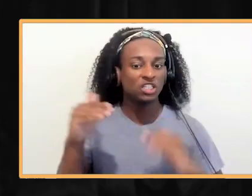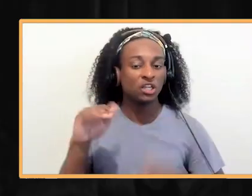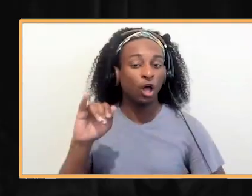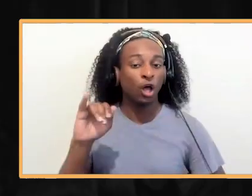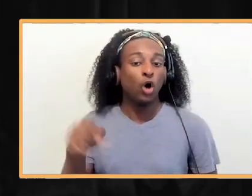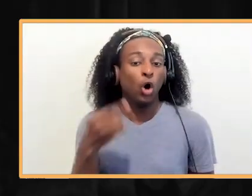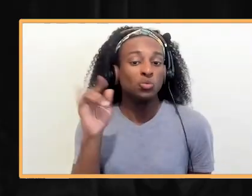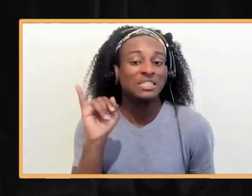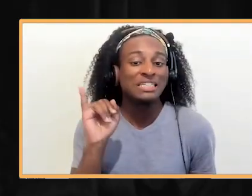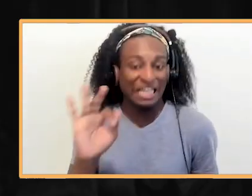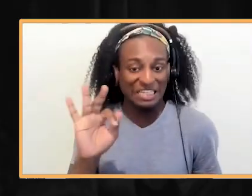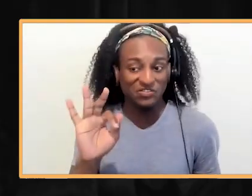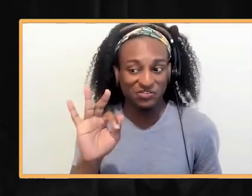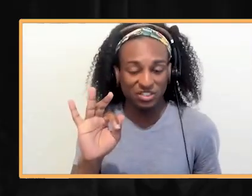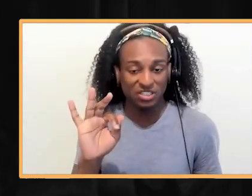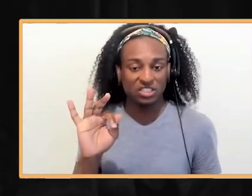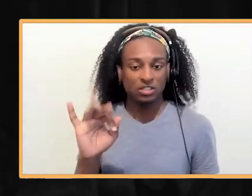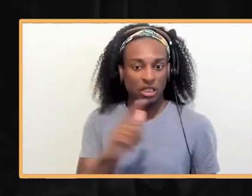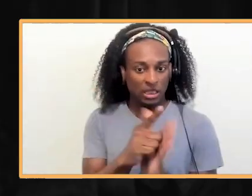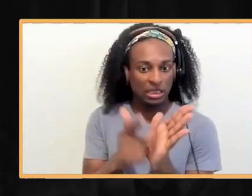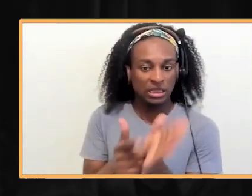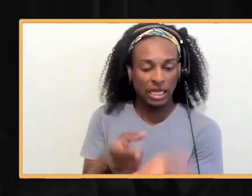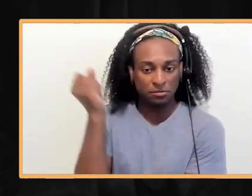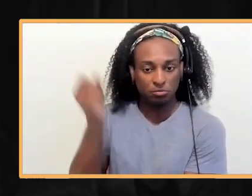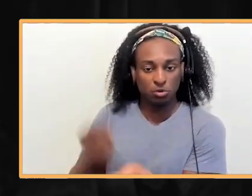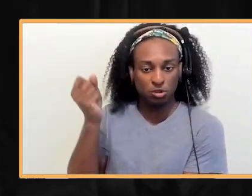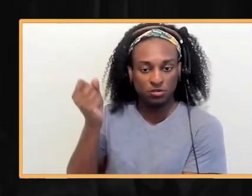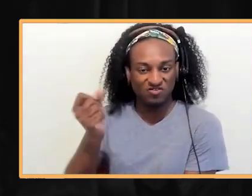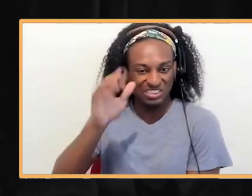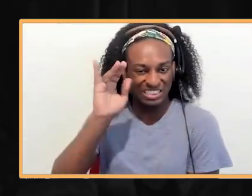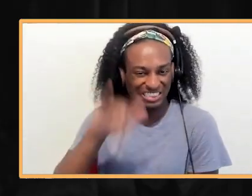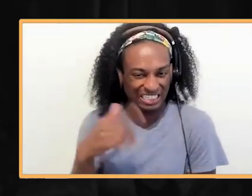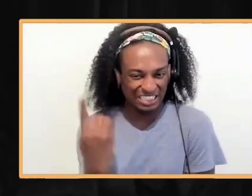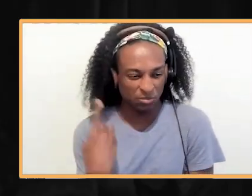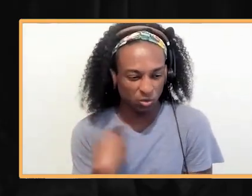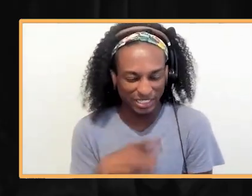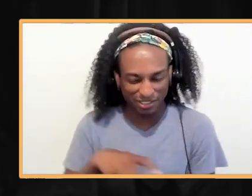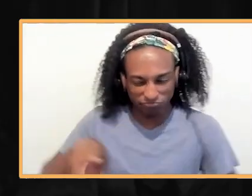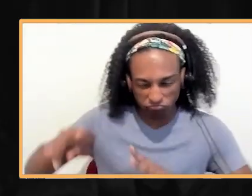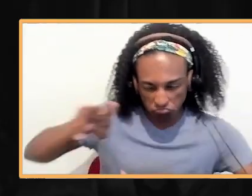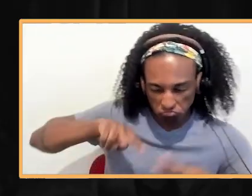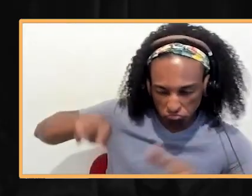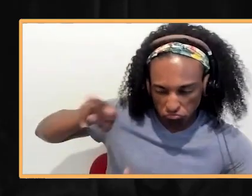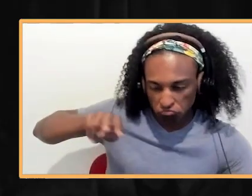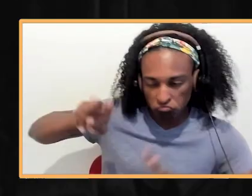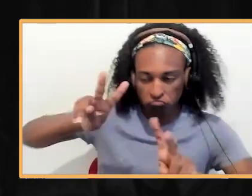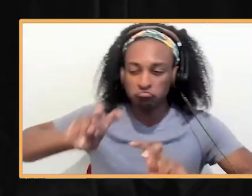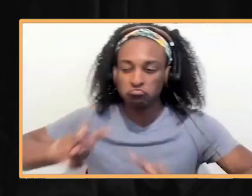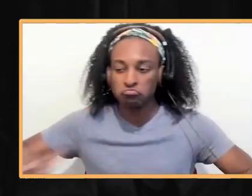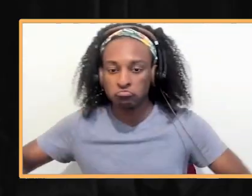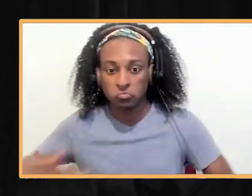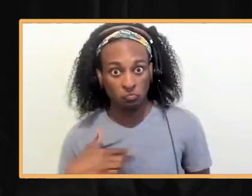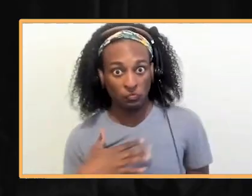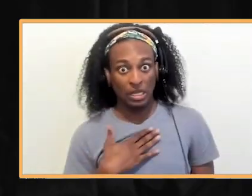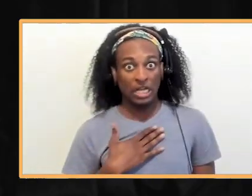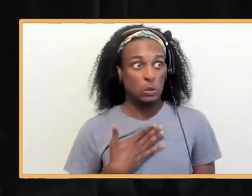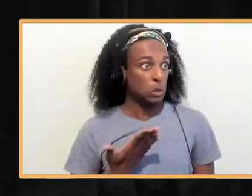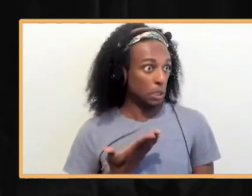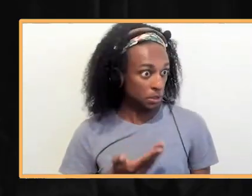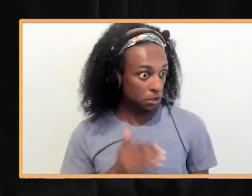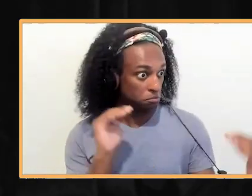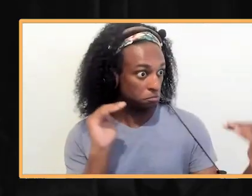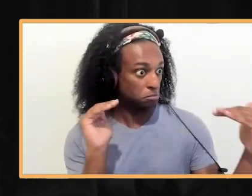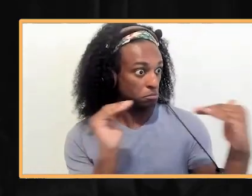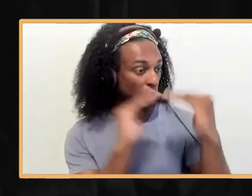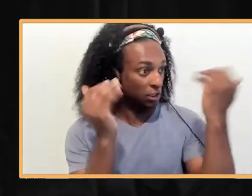think that's a tension that we need to stand in and we need to interrogate. Am I willing to respond to the summons of justice even if that